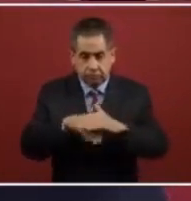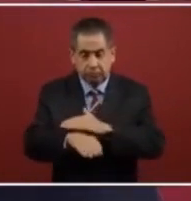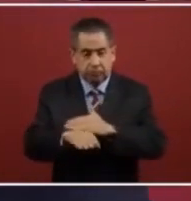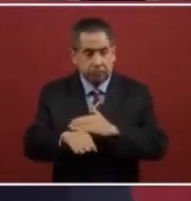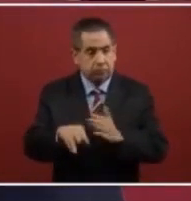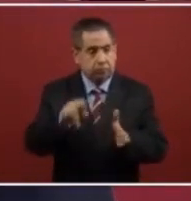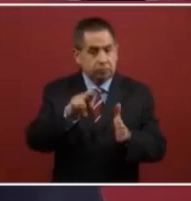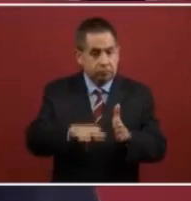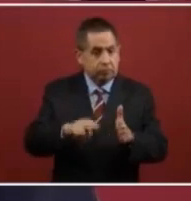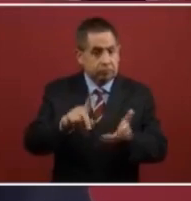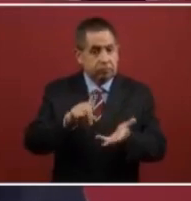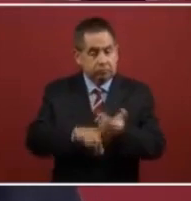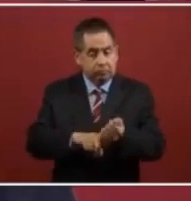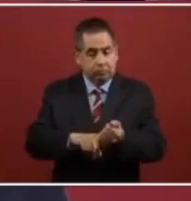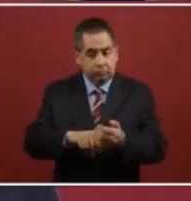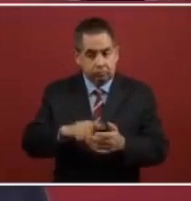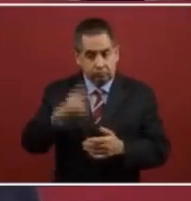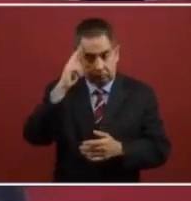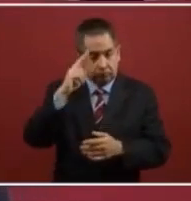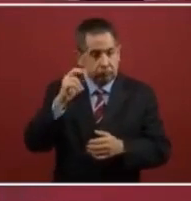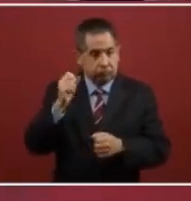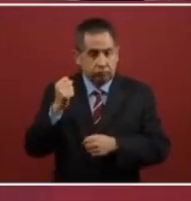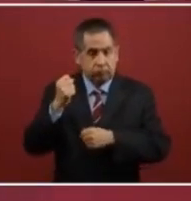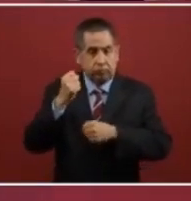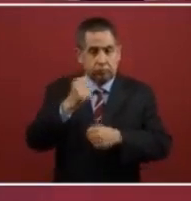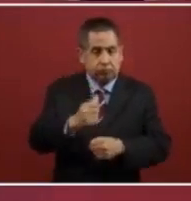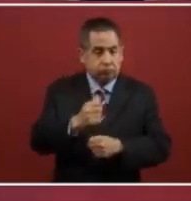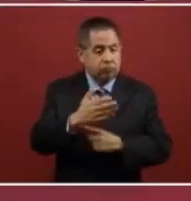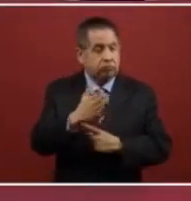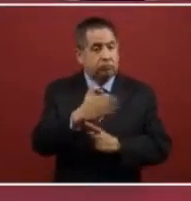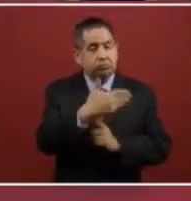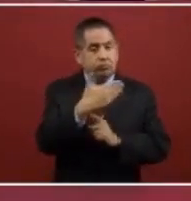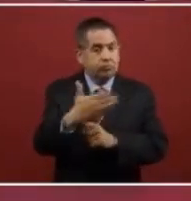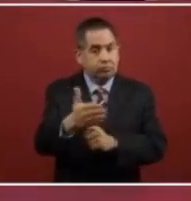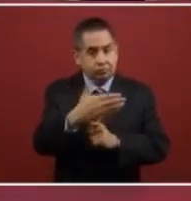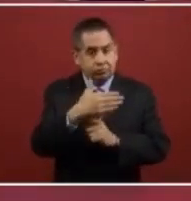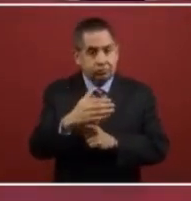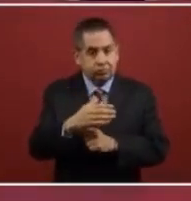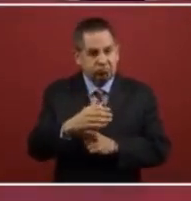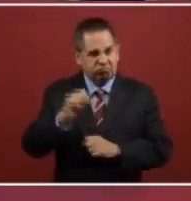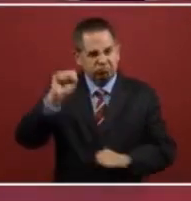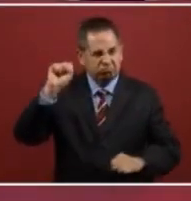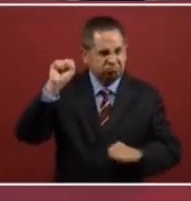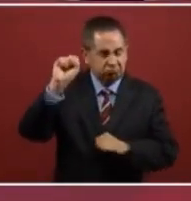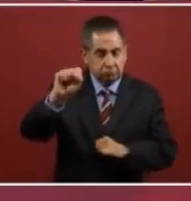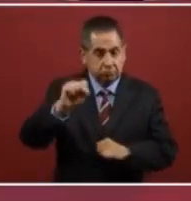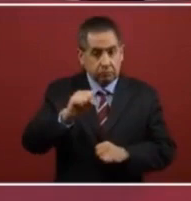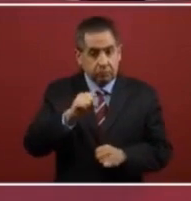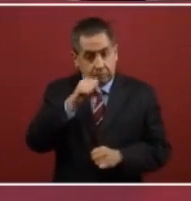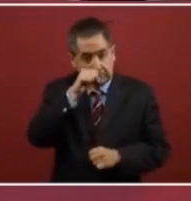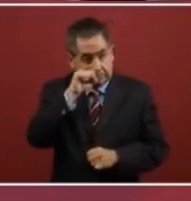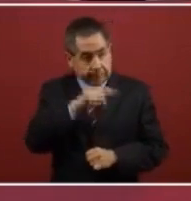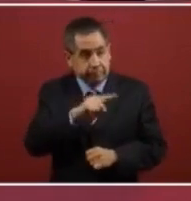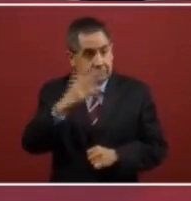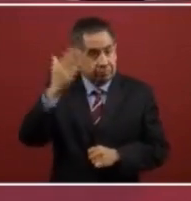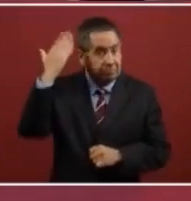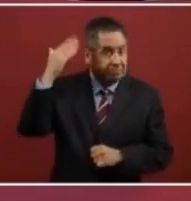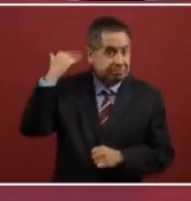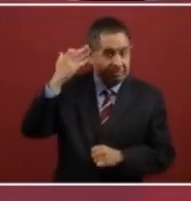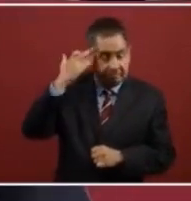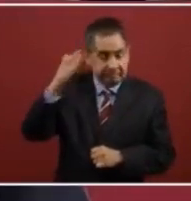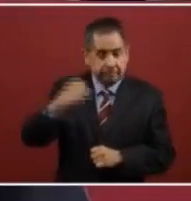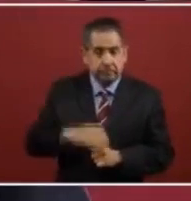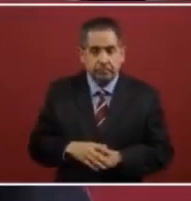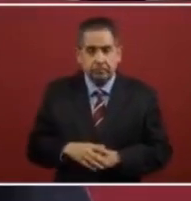pusieran la bandera del That- Partido Comunista. that he allowed them to put the communist Lo